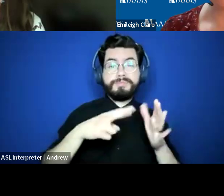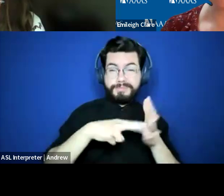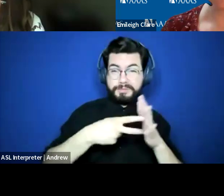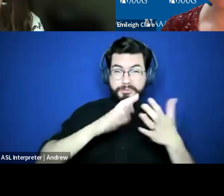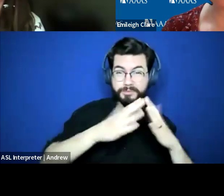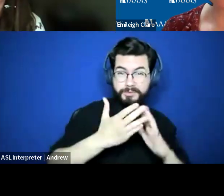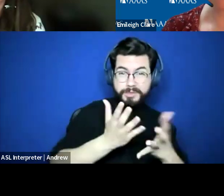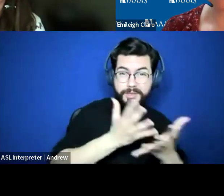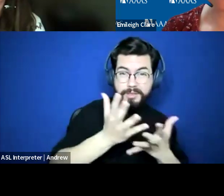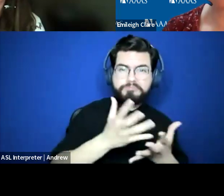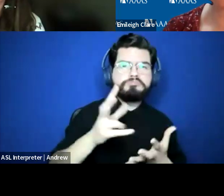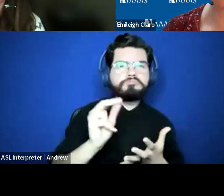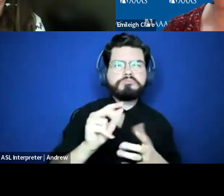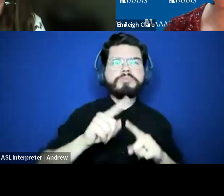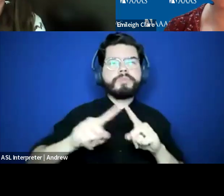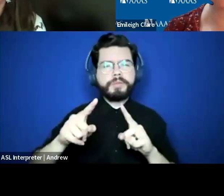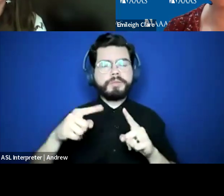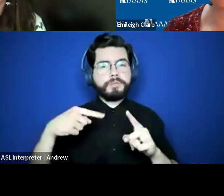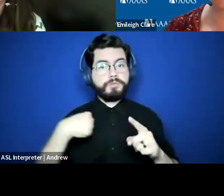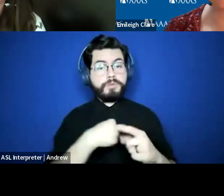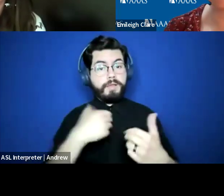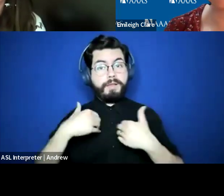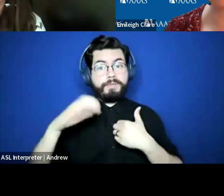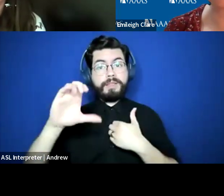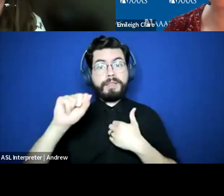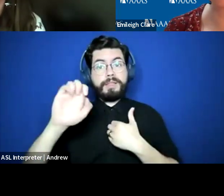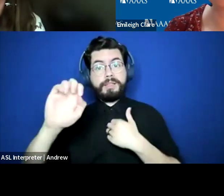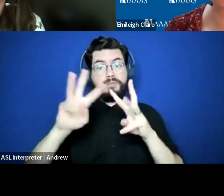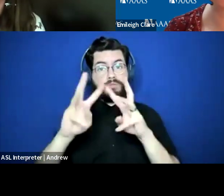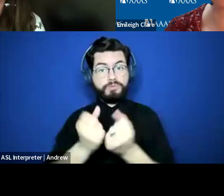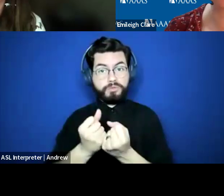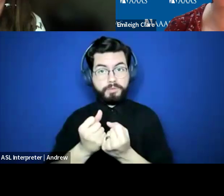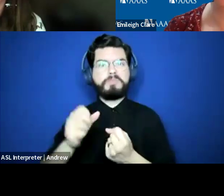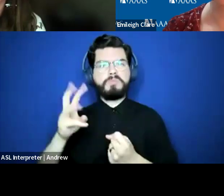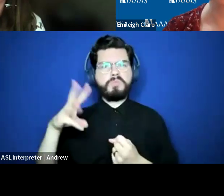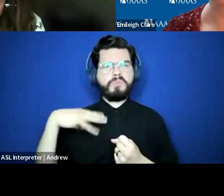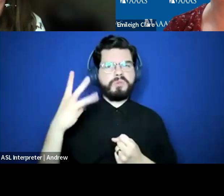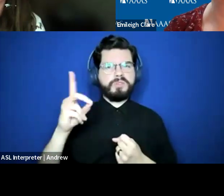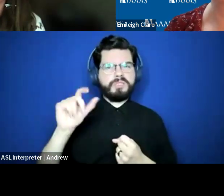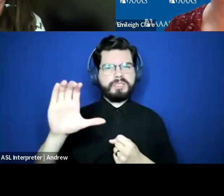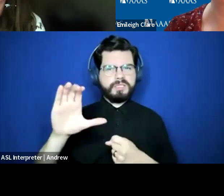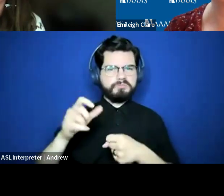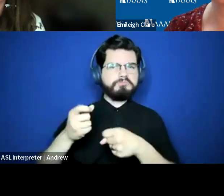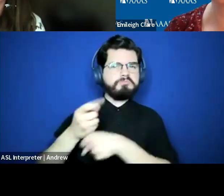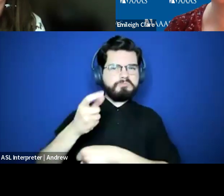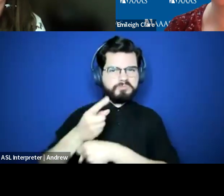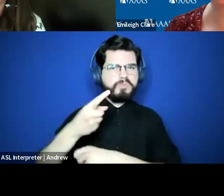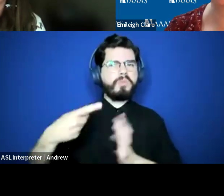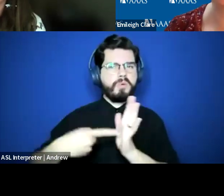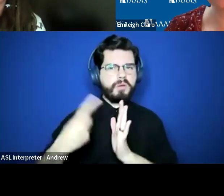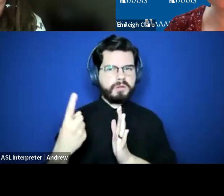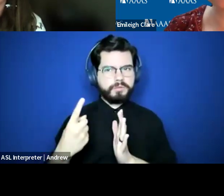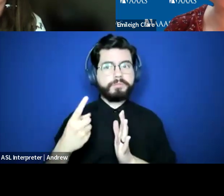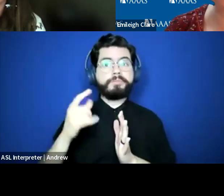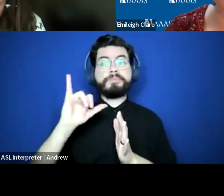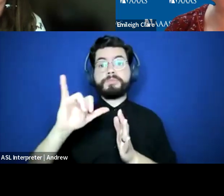do a case workshop in person in Washington, D.C. once a year, and that's really structured towards early career